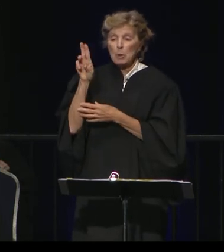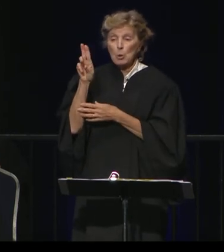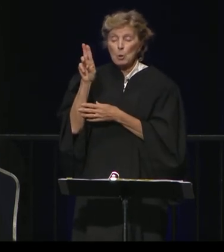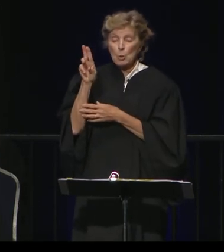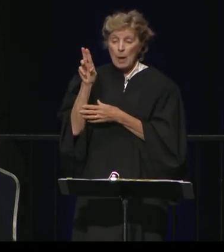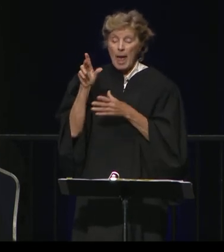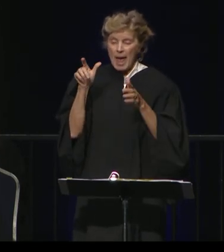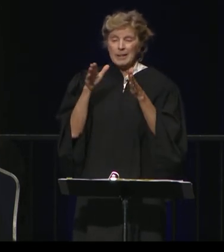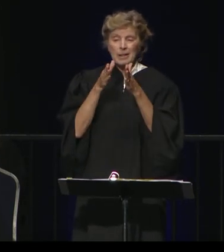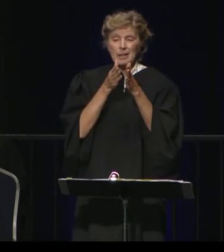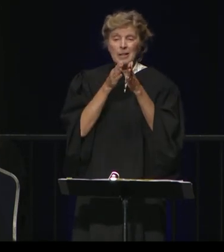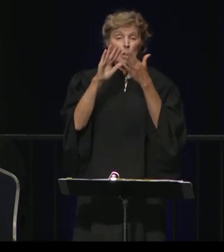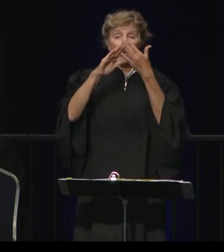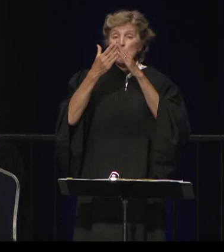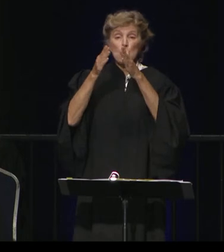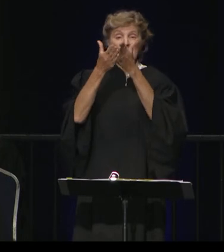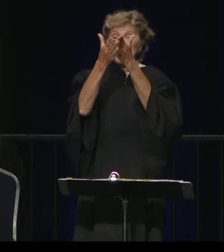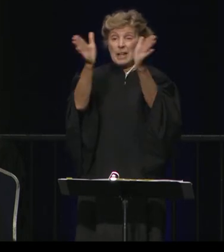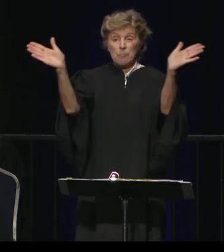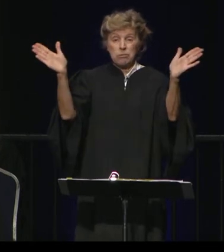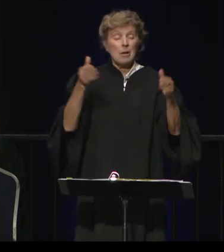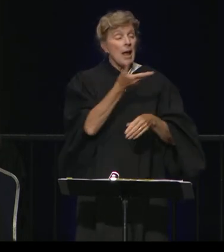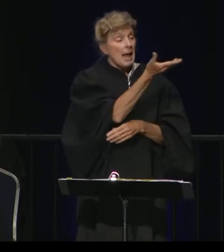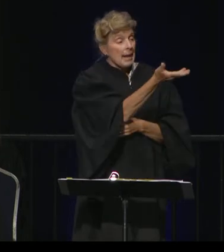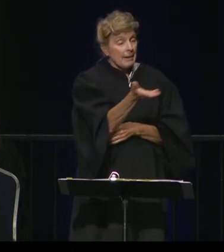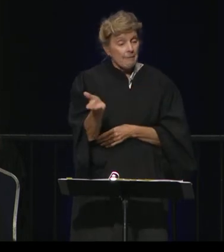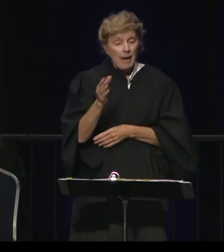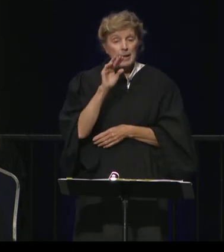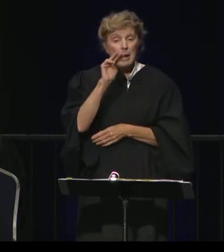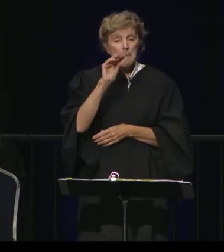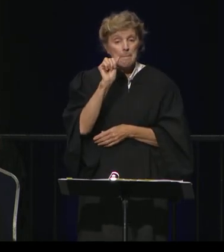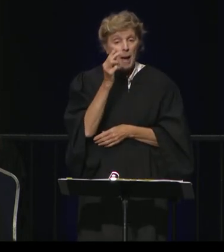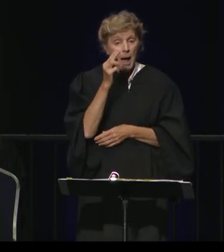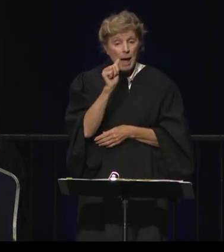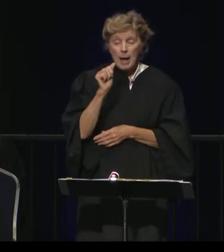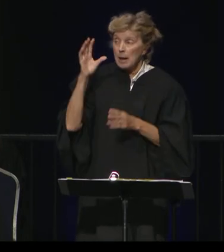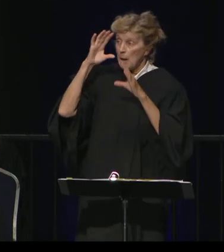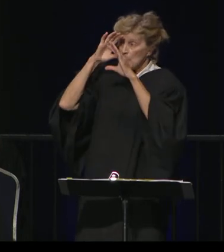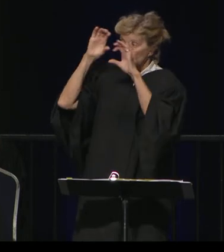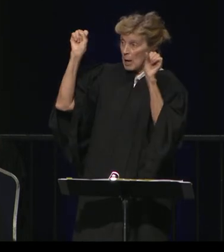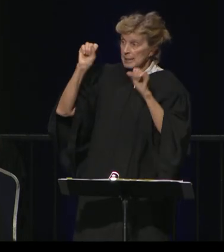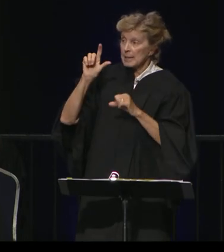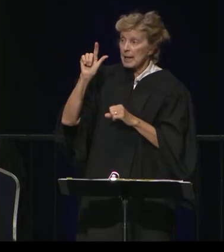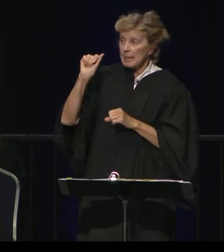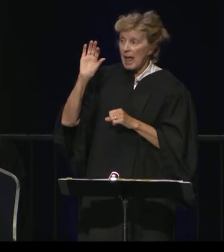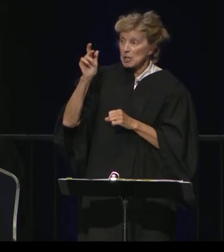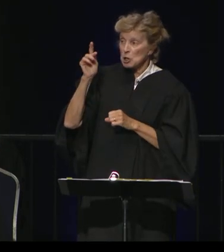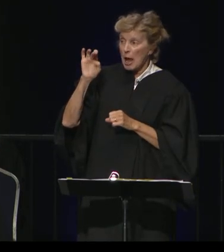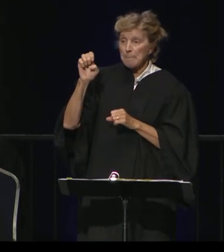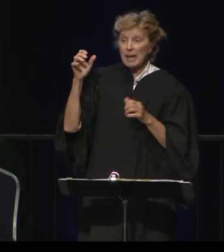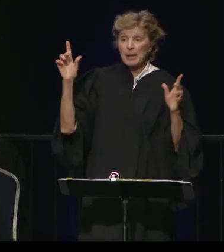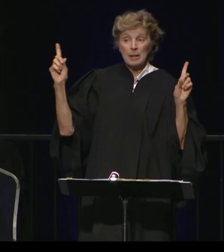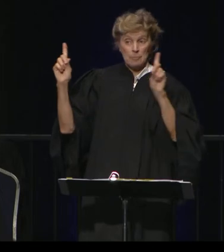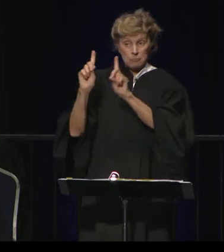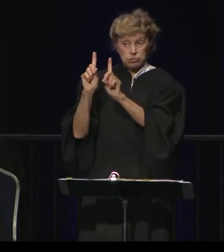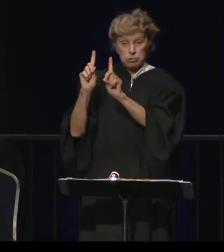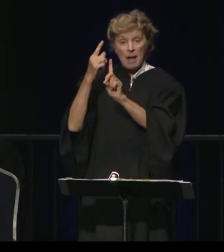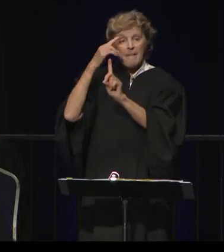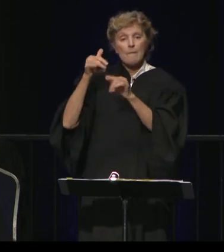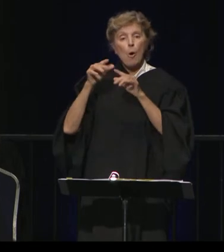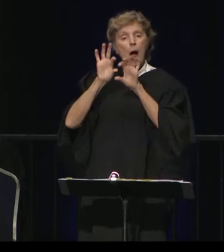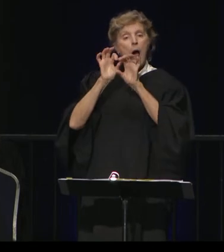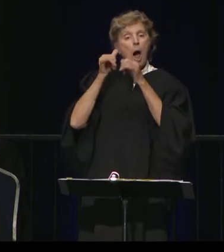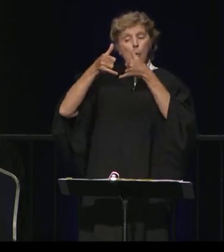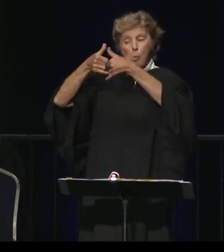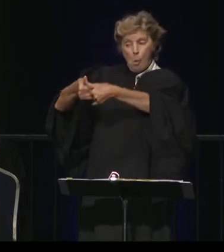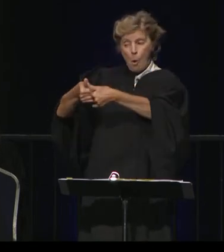larger community. I invite Maha and President Lachemi to come forward for the presentation of this award.